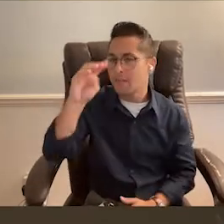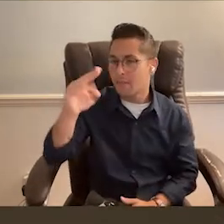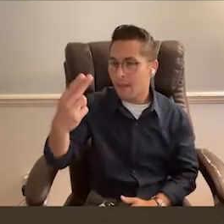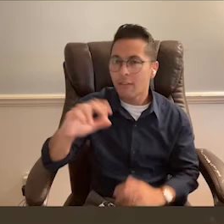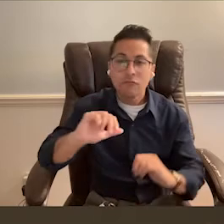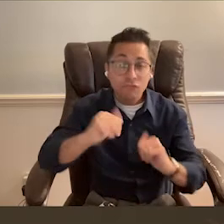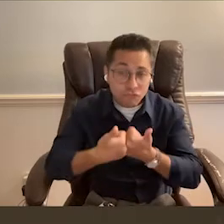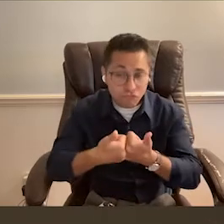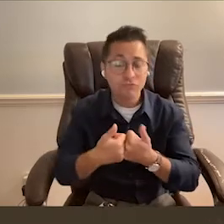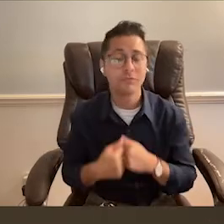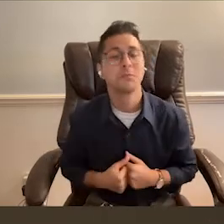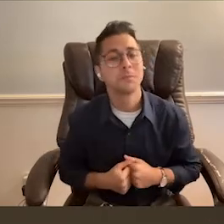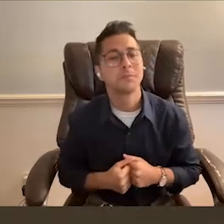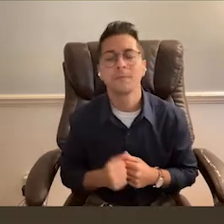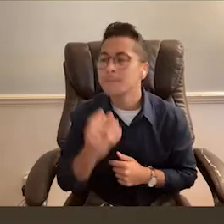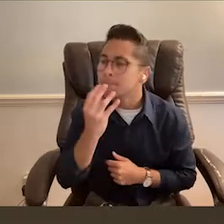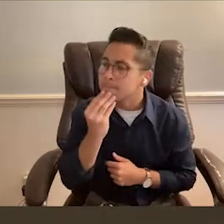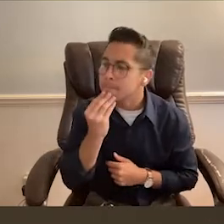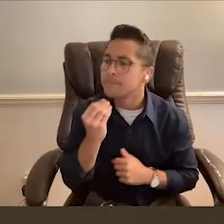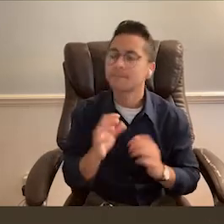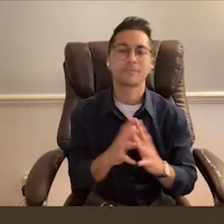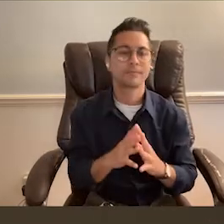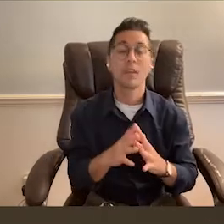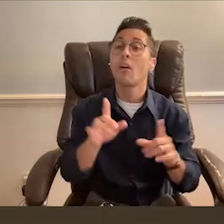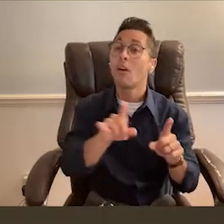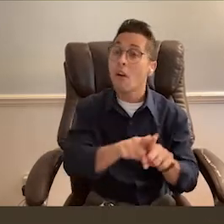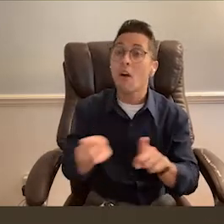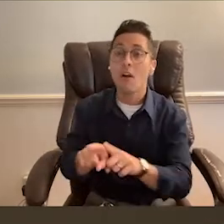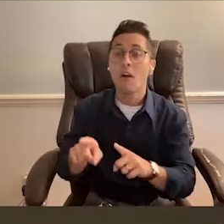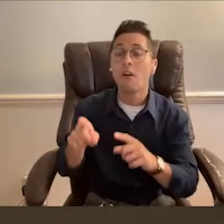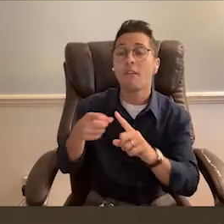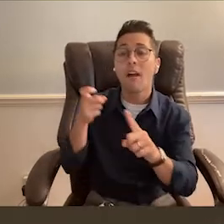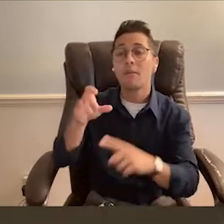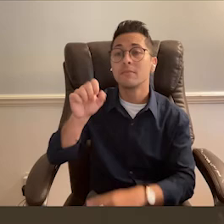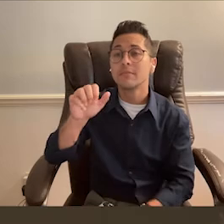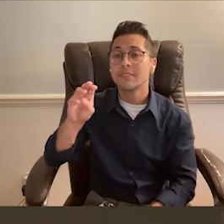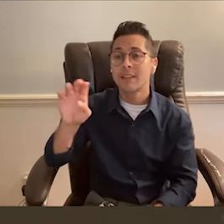One in five? 1 in 5 youth has a mental health challenge.